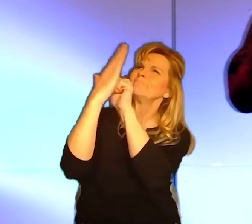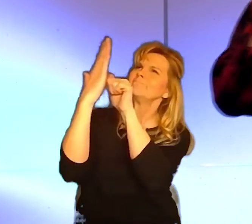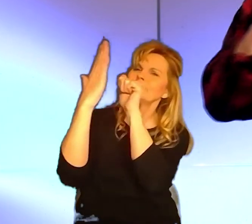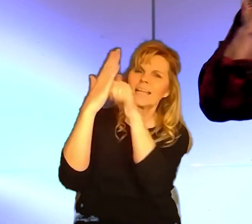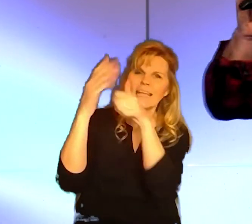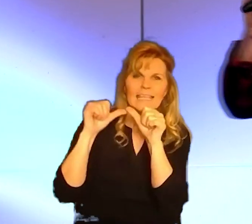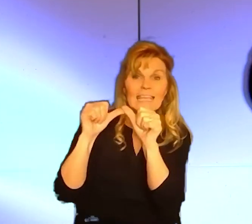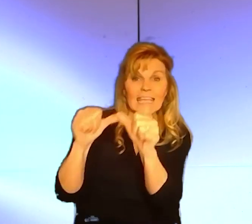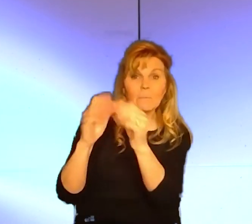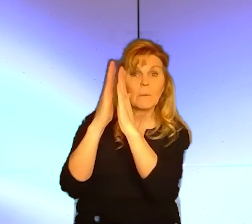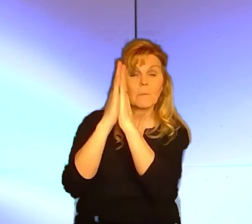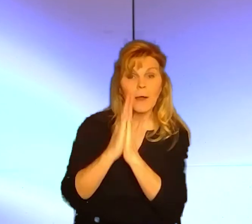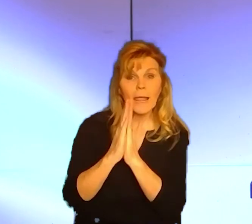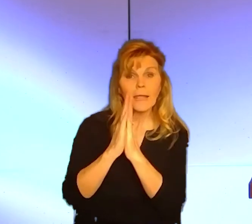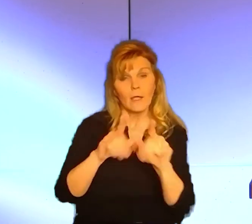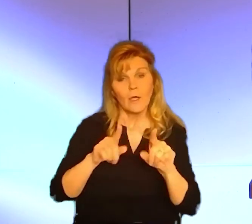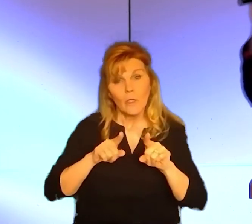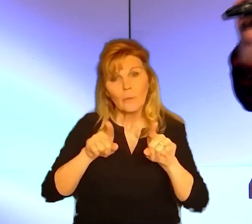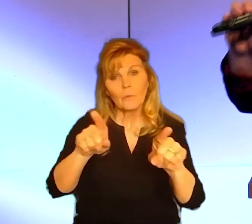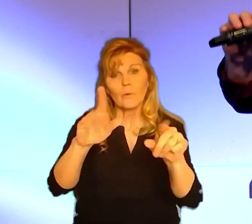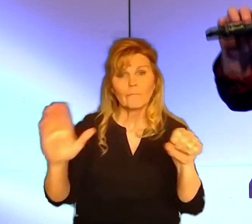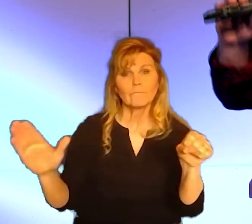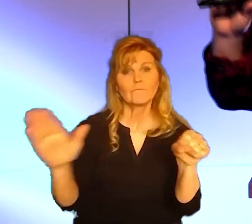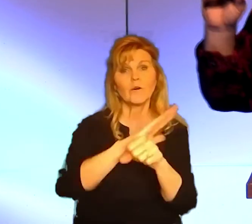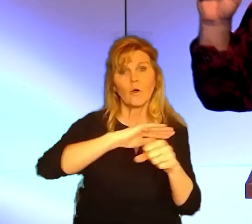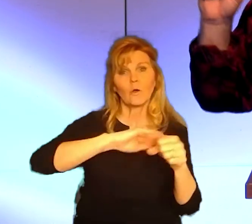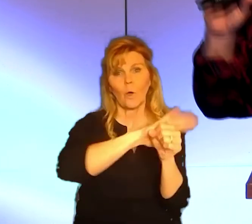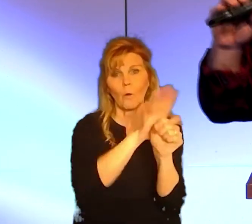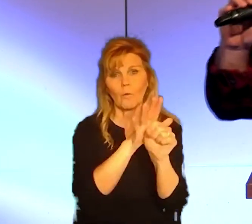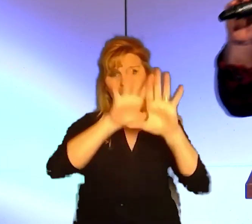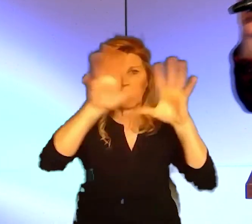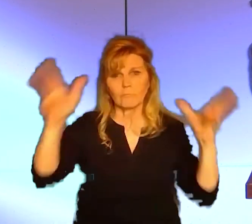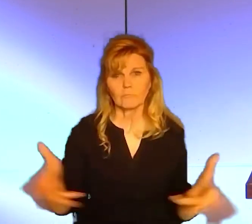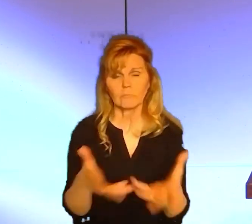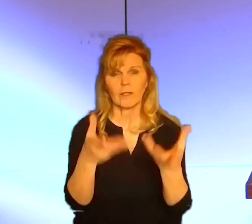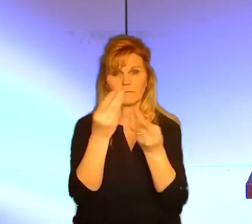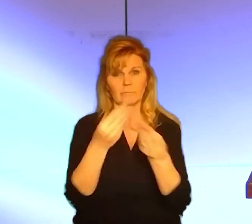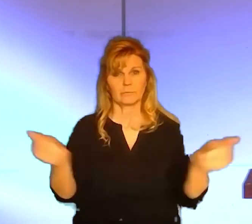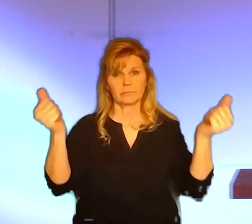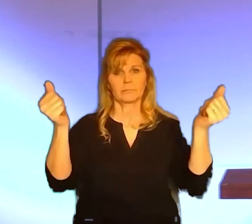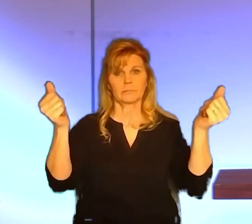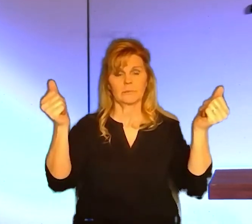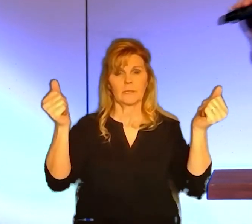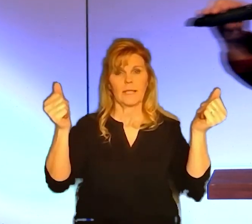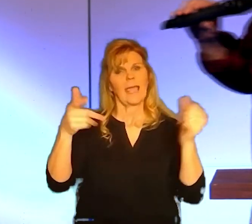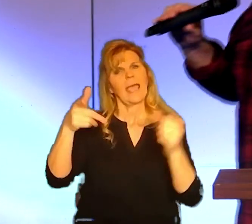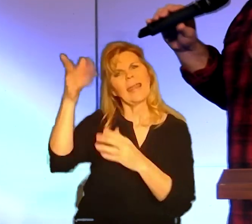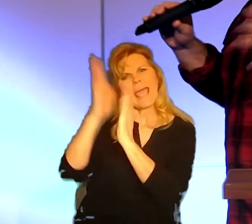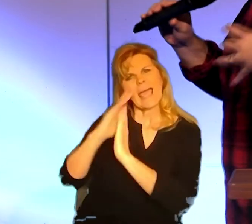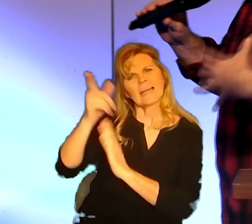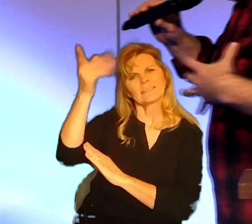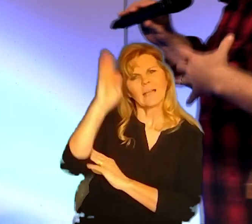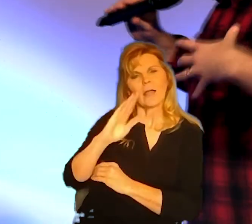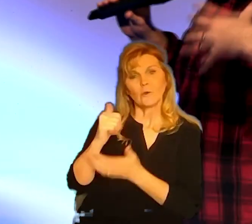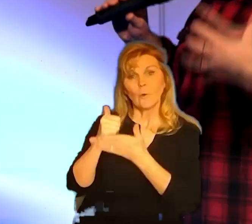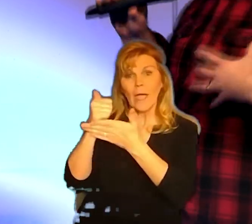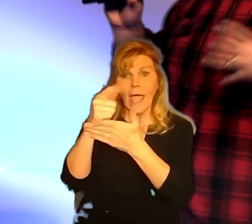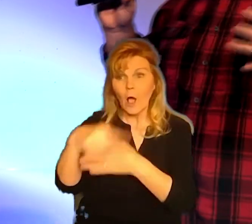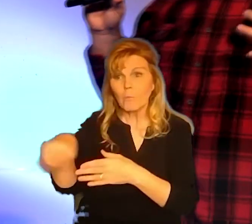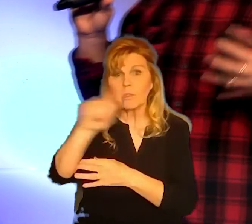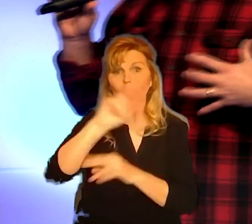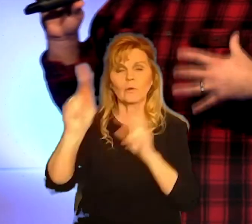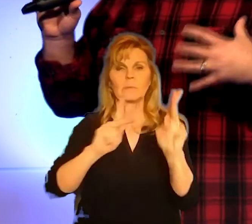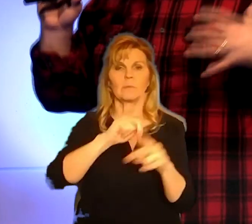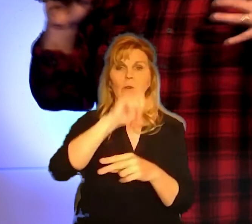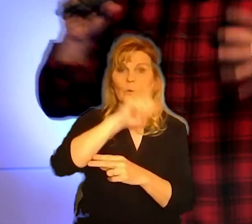this pandemic breaks, and that just keep praying so that, and just ask God to help the people that are in need in